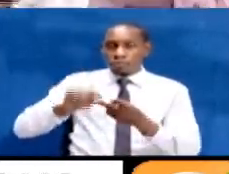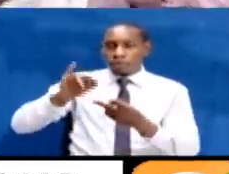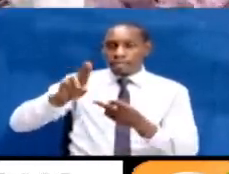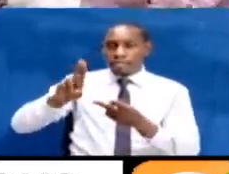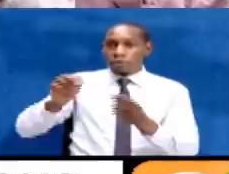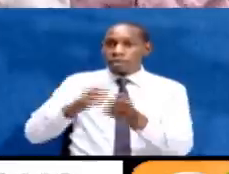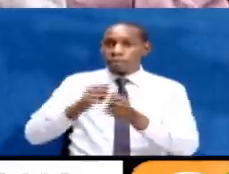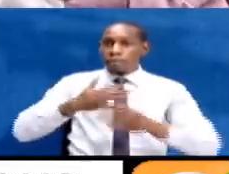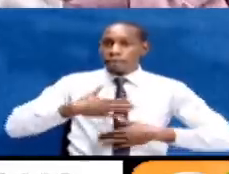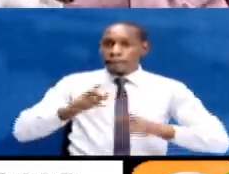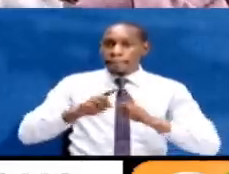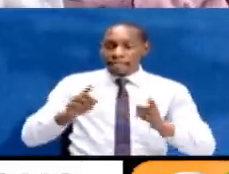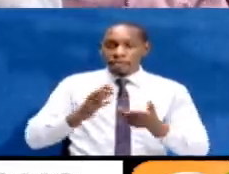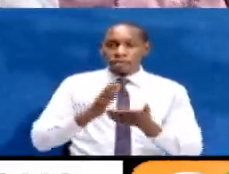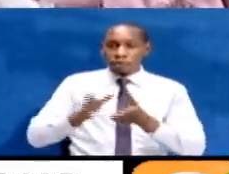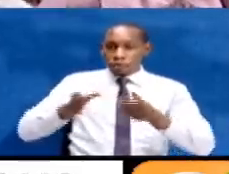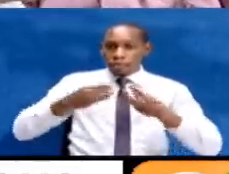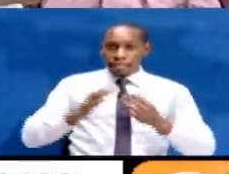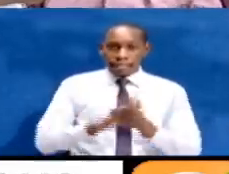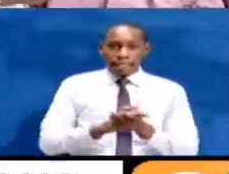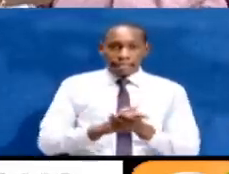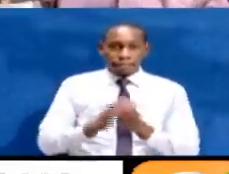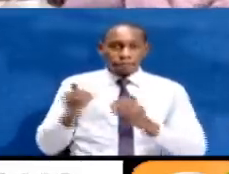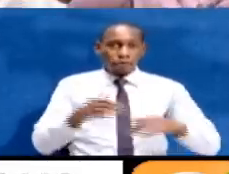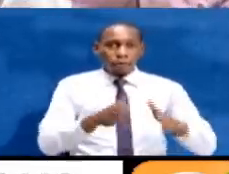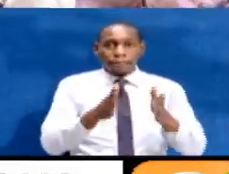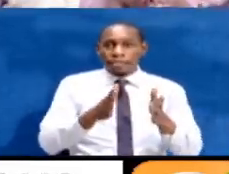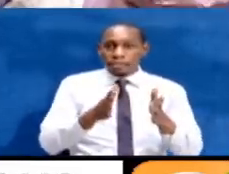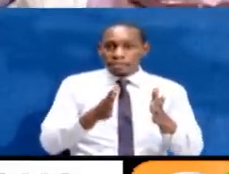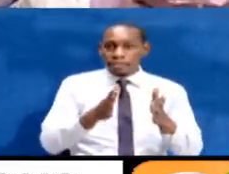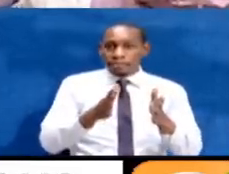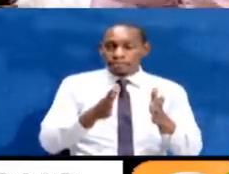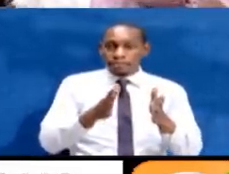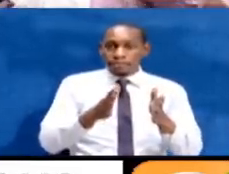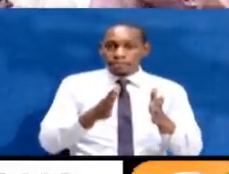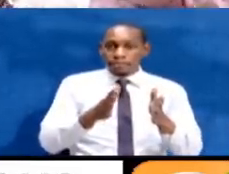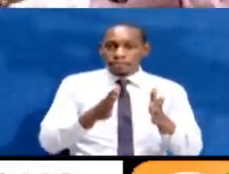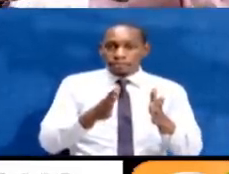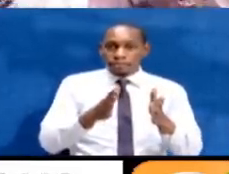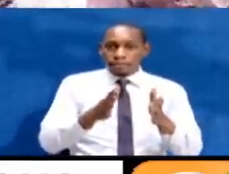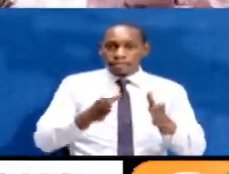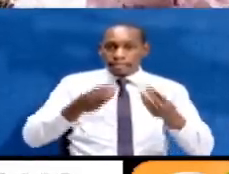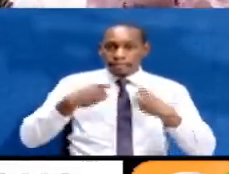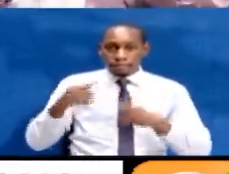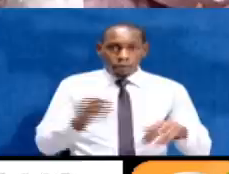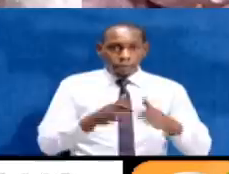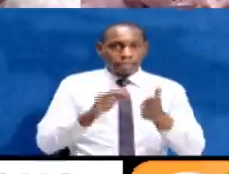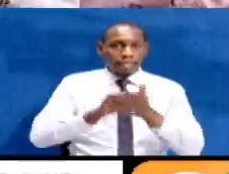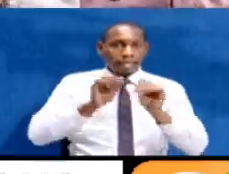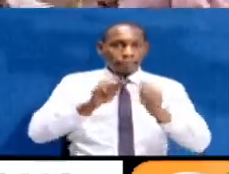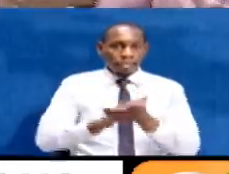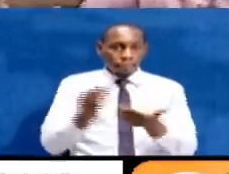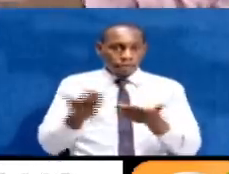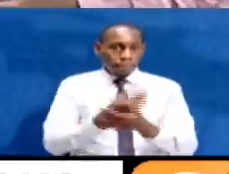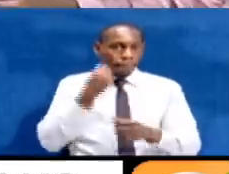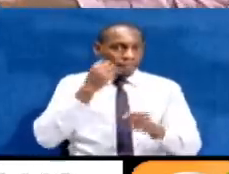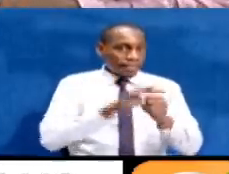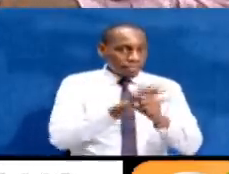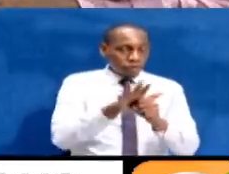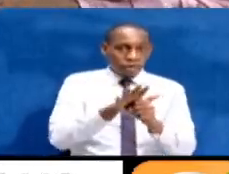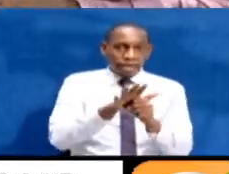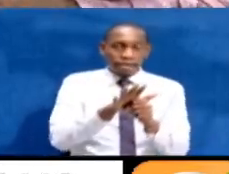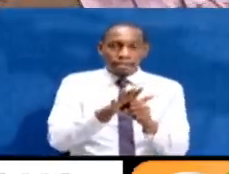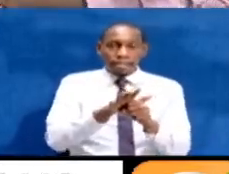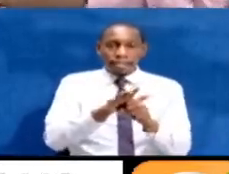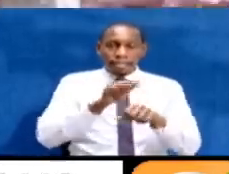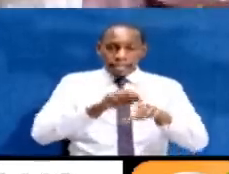breathe. But it gives you some fighting chance. That's what the doctor said. It gives you at least a chance to be able to fight the disease if you have the